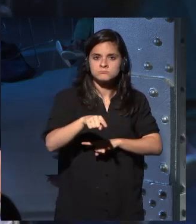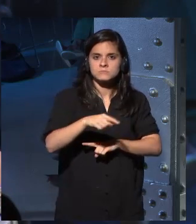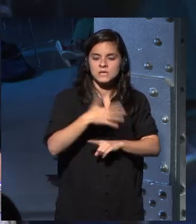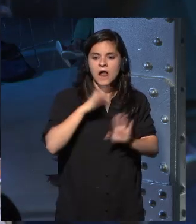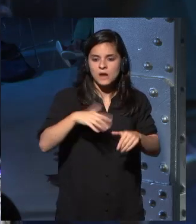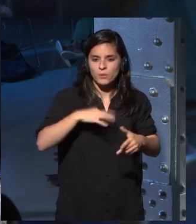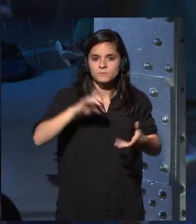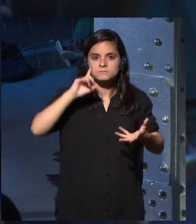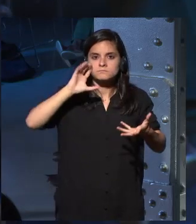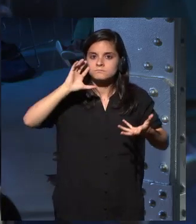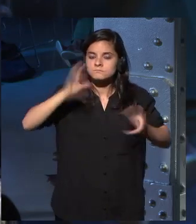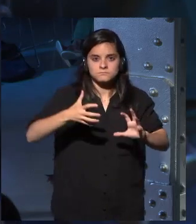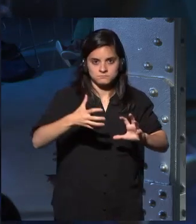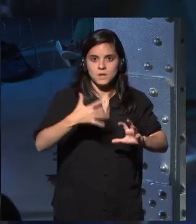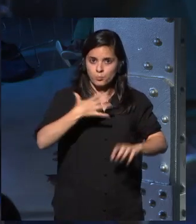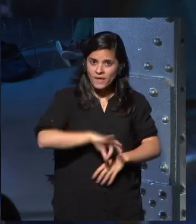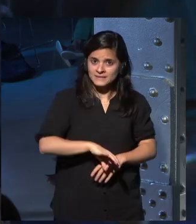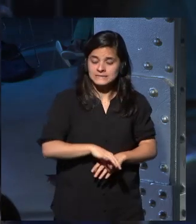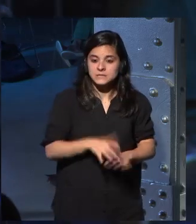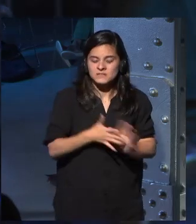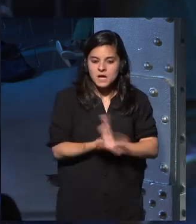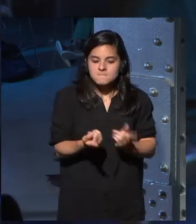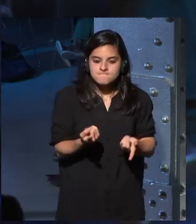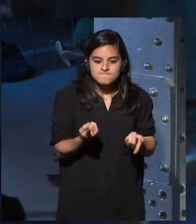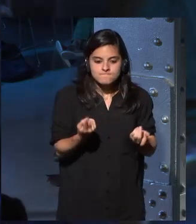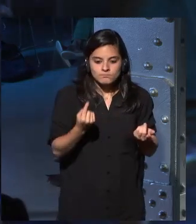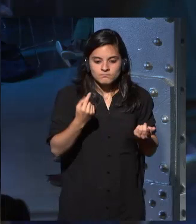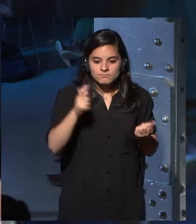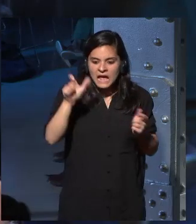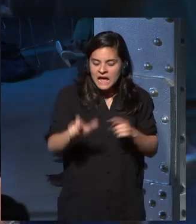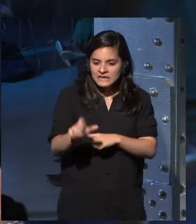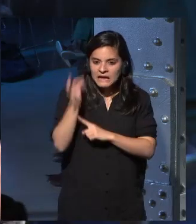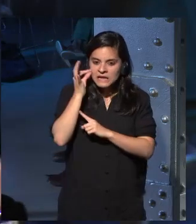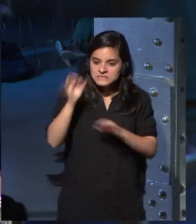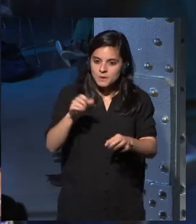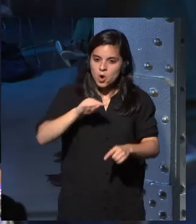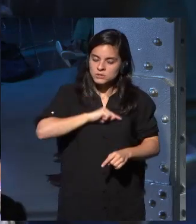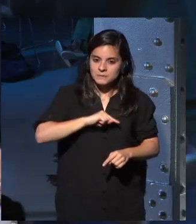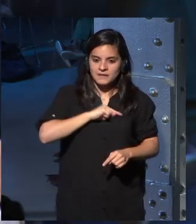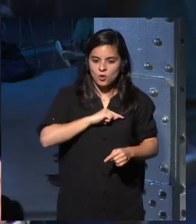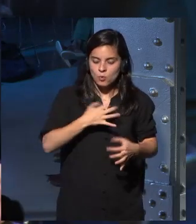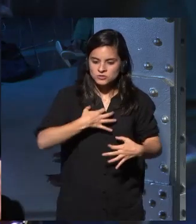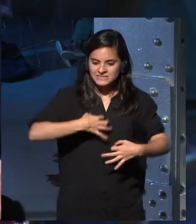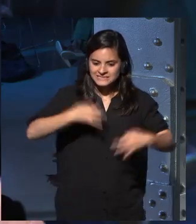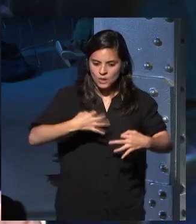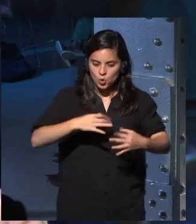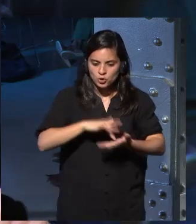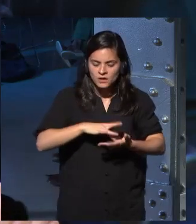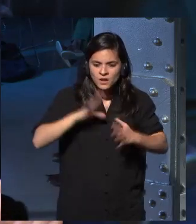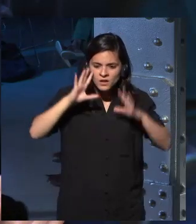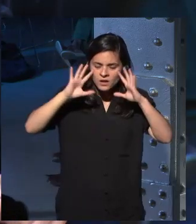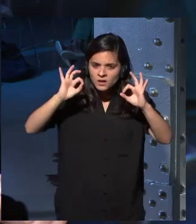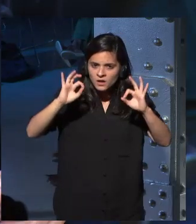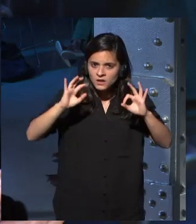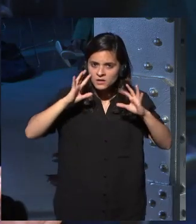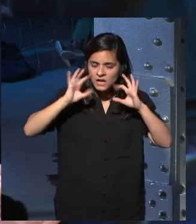That a feeling that she, who has always been so sure that she is right, may have been wrong all the